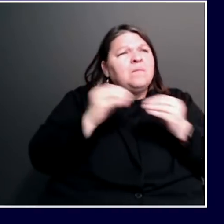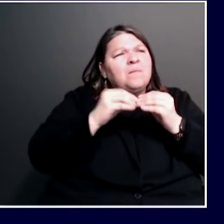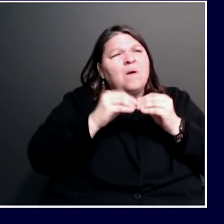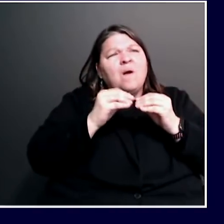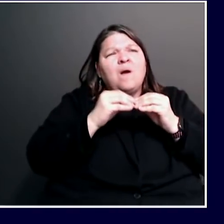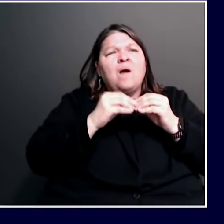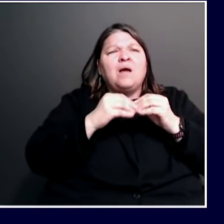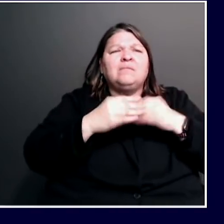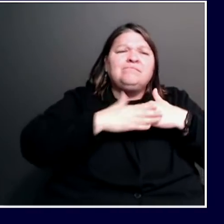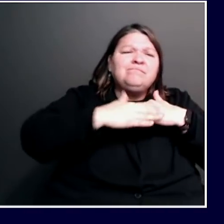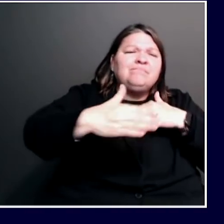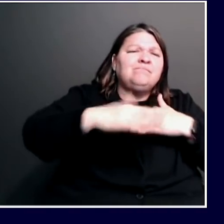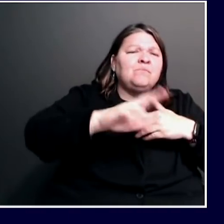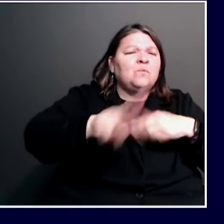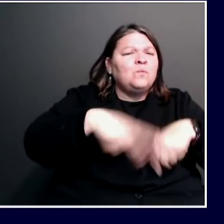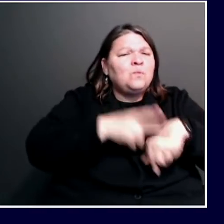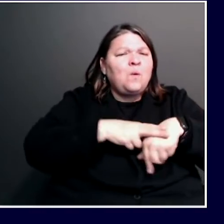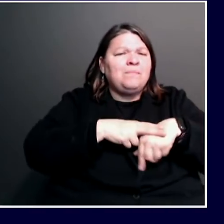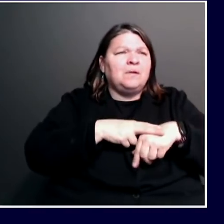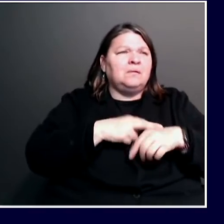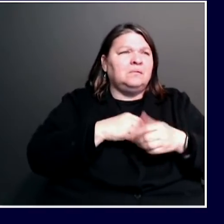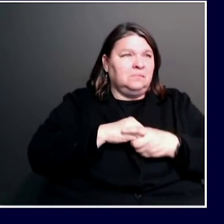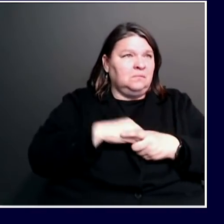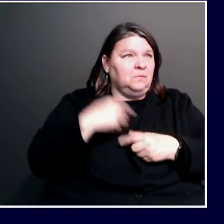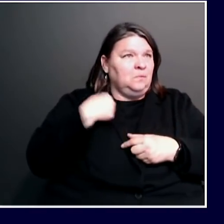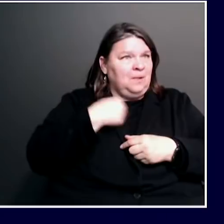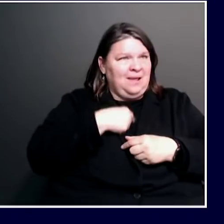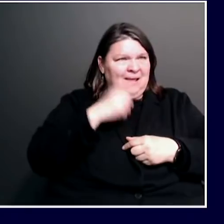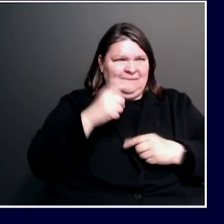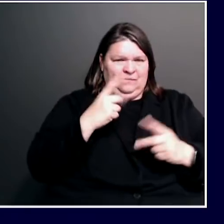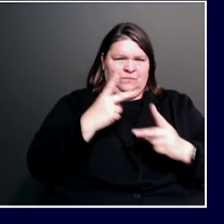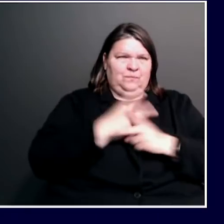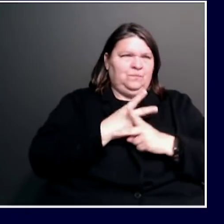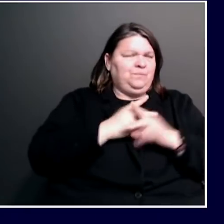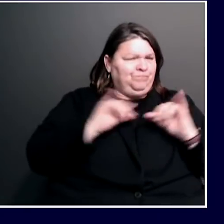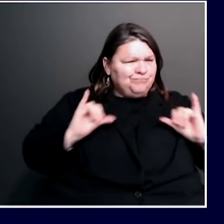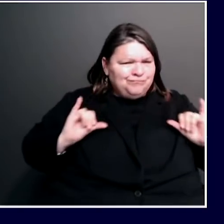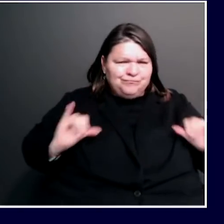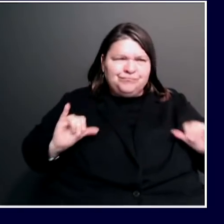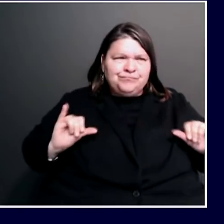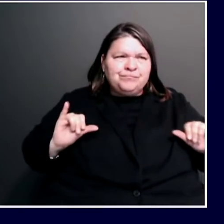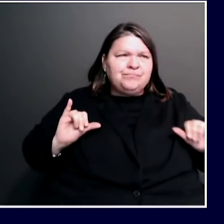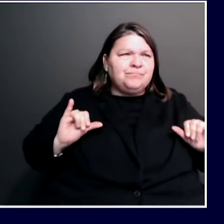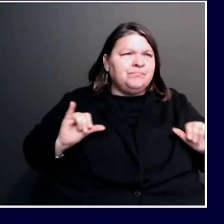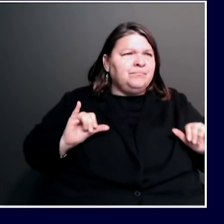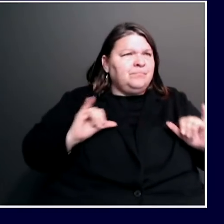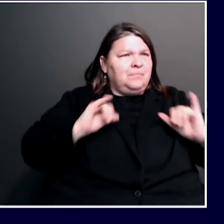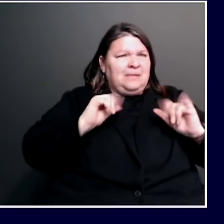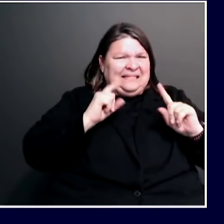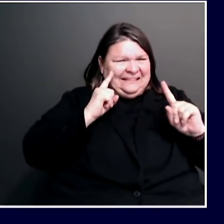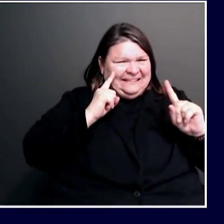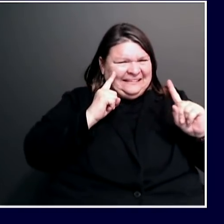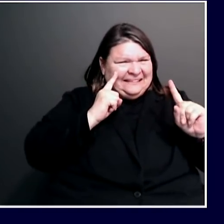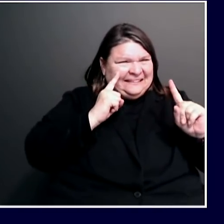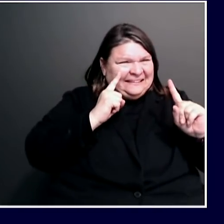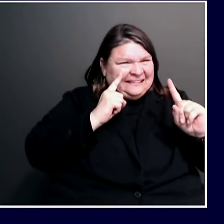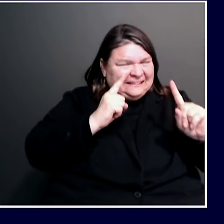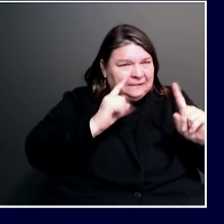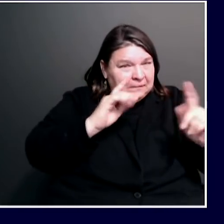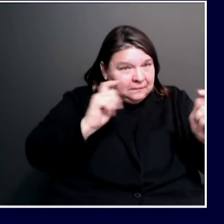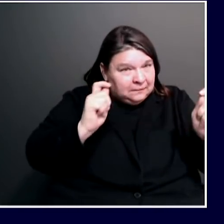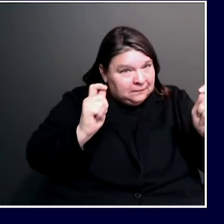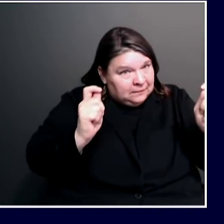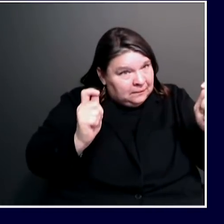to figure out how do we move towards that while still maintaining our public health and the safety